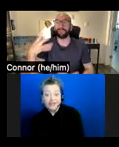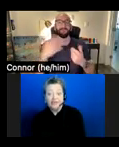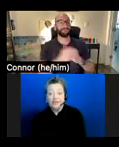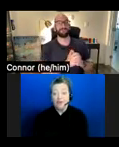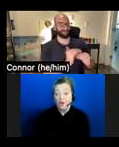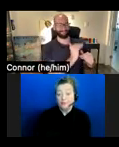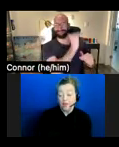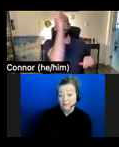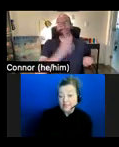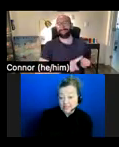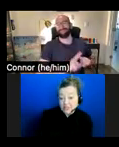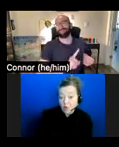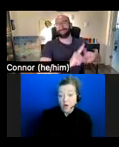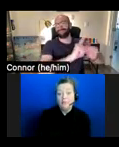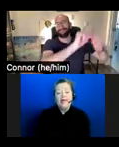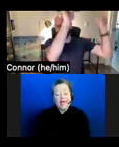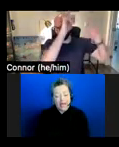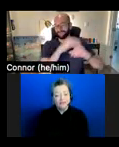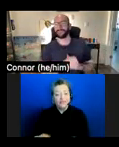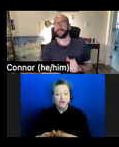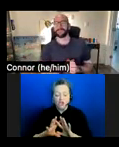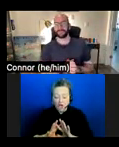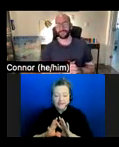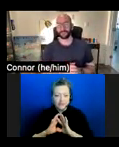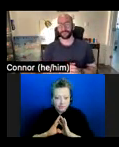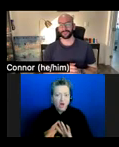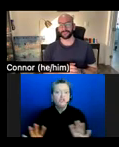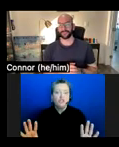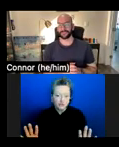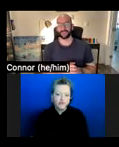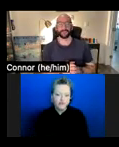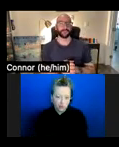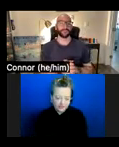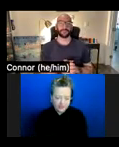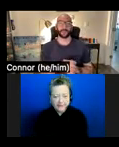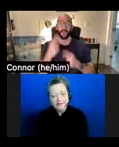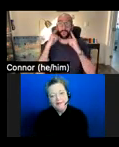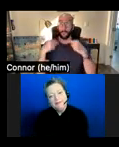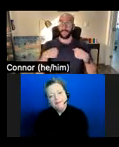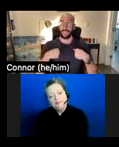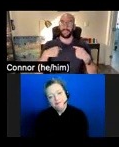connector. It can be a business co-op. There are multitudes of floors.